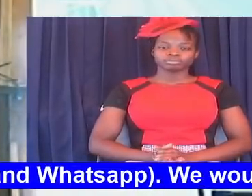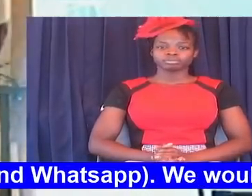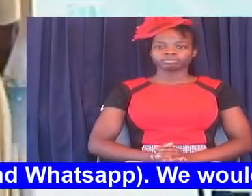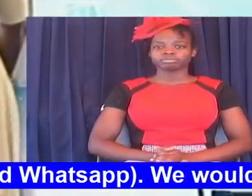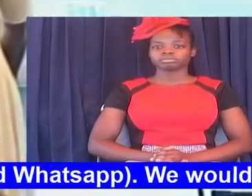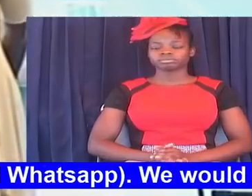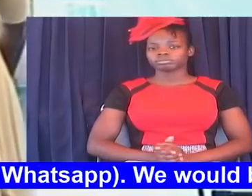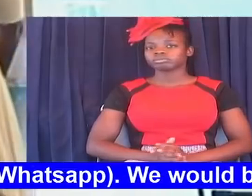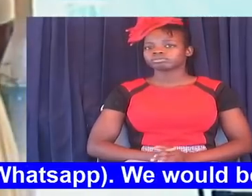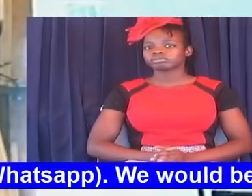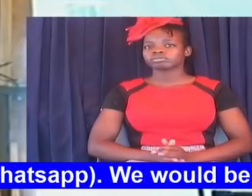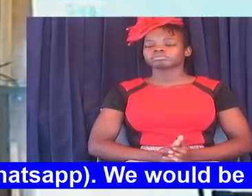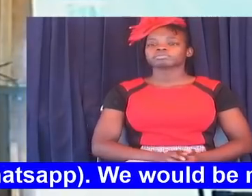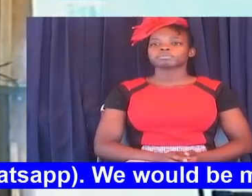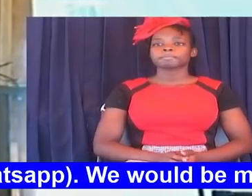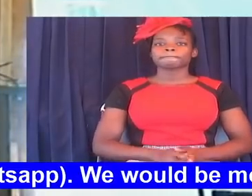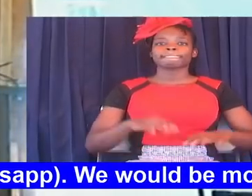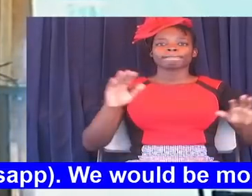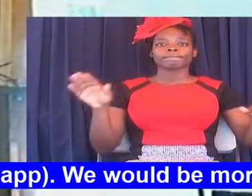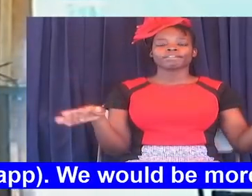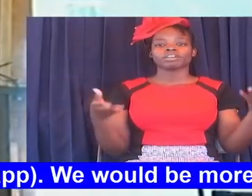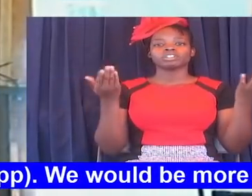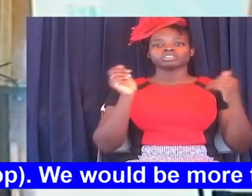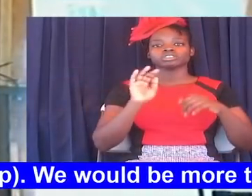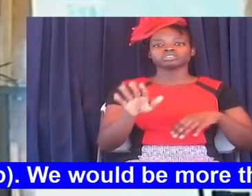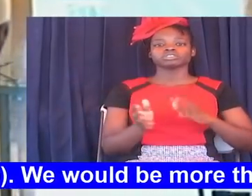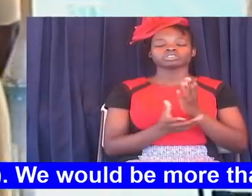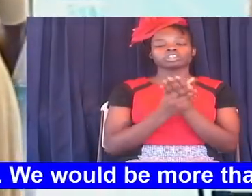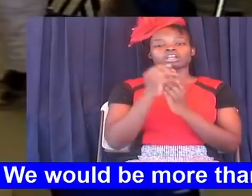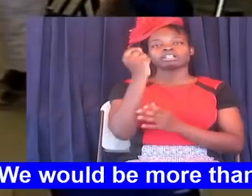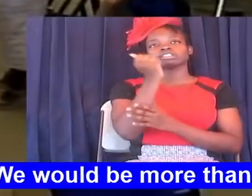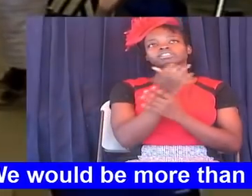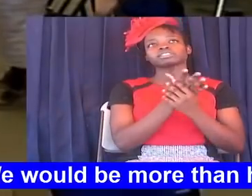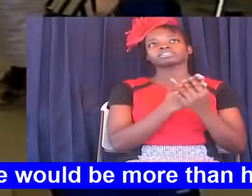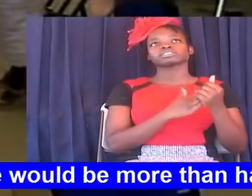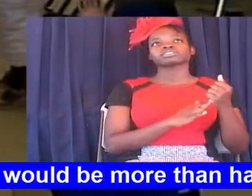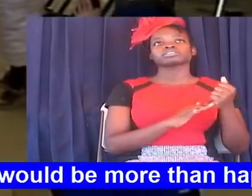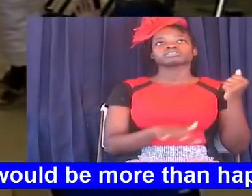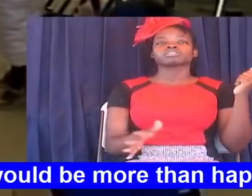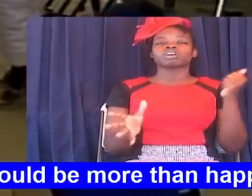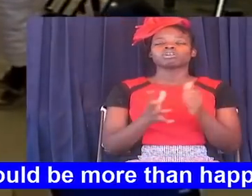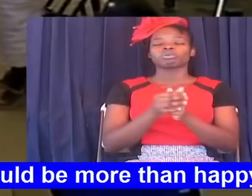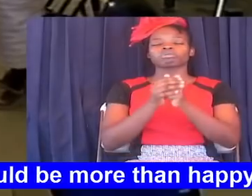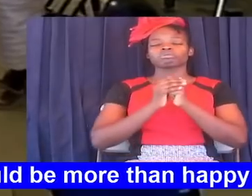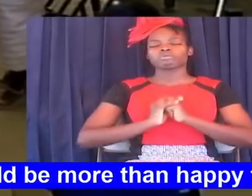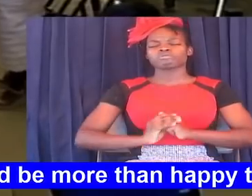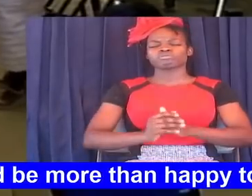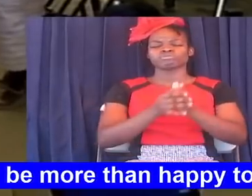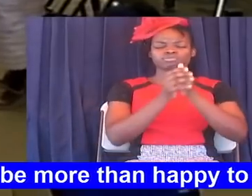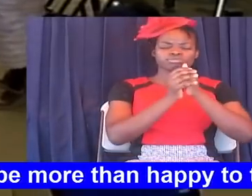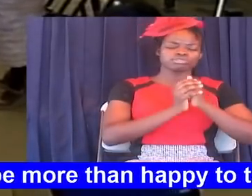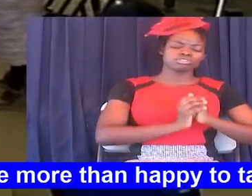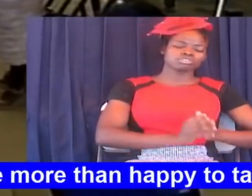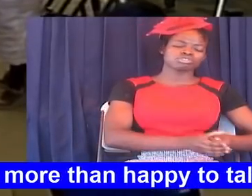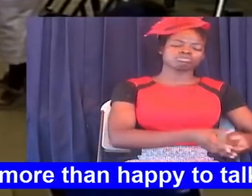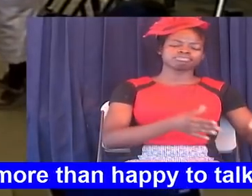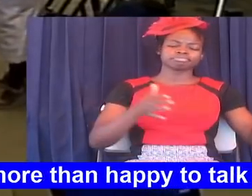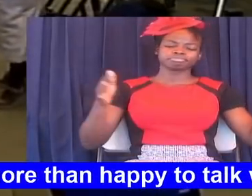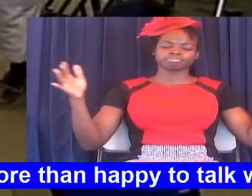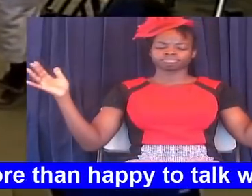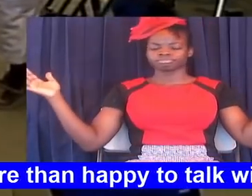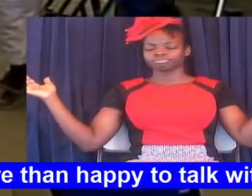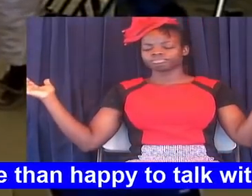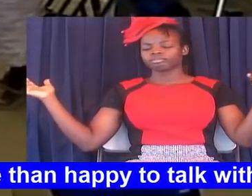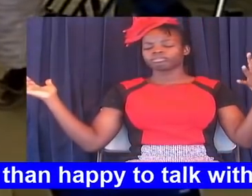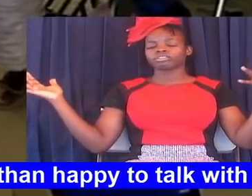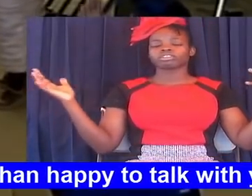Praise God, praise God. Let's just lift your hands, everybody, everywhere. Hallelujah. Let's worship God. Let us